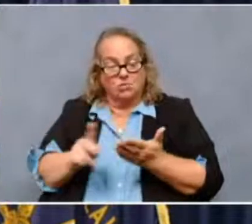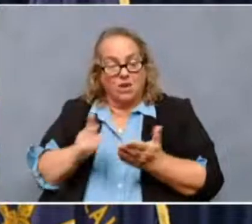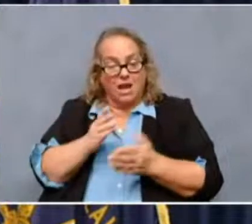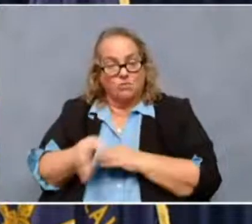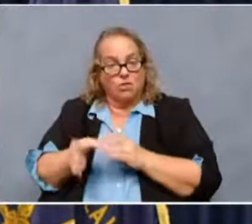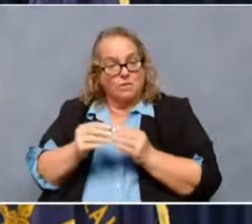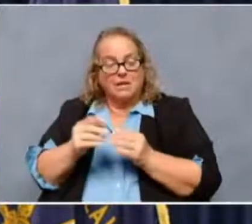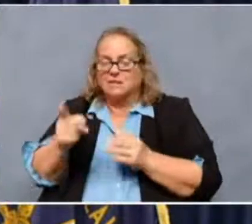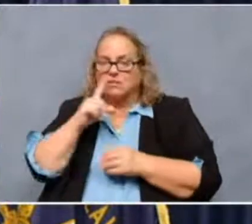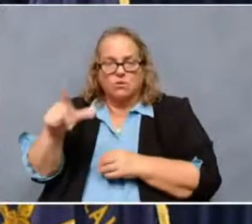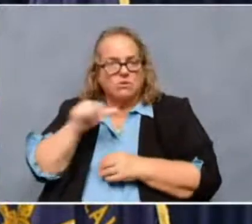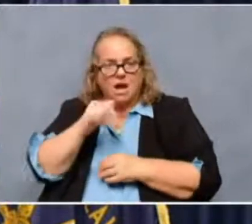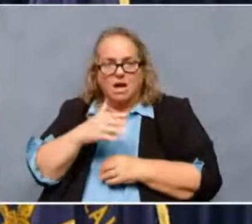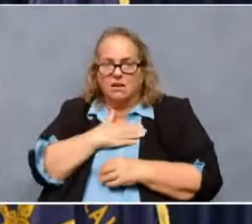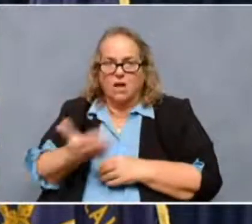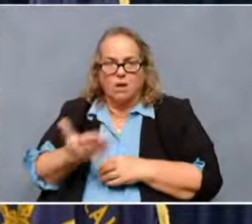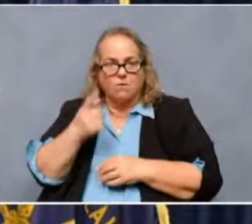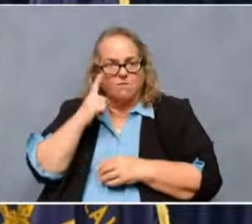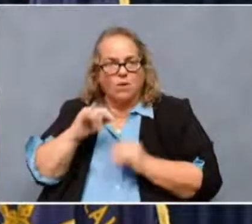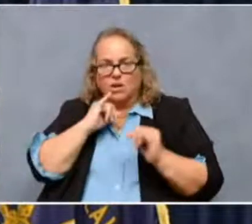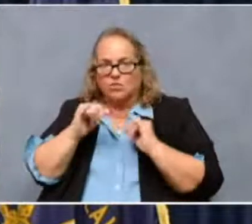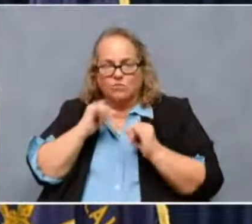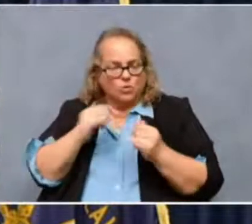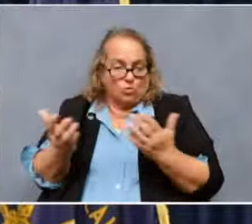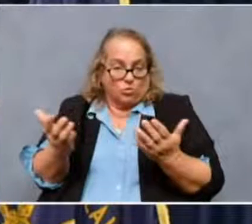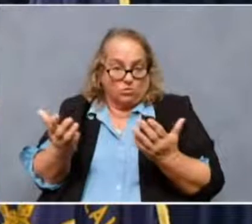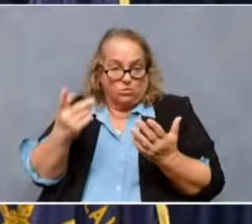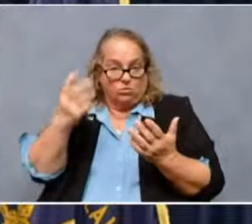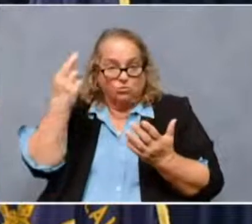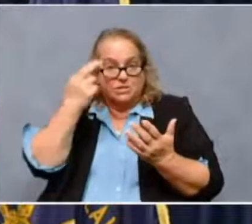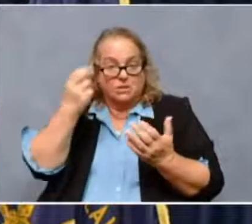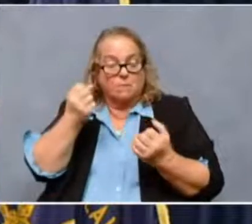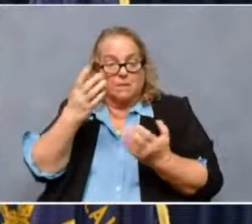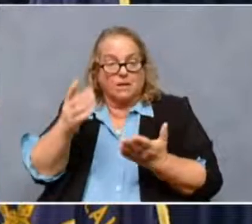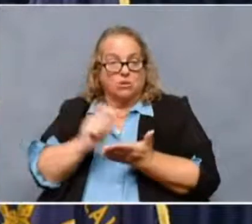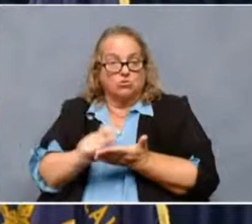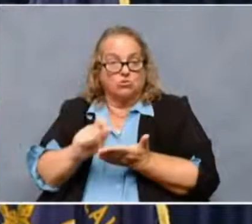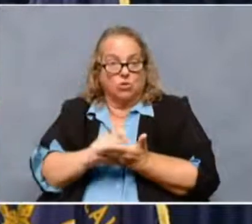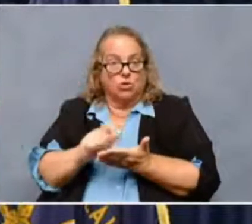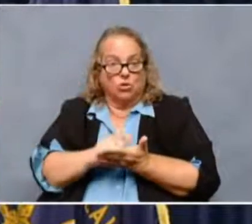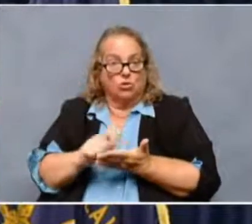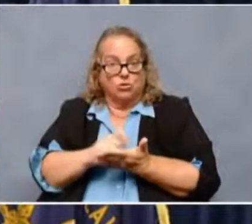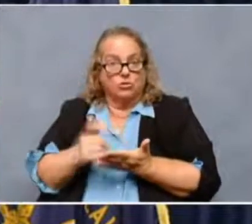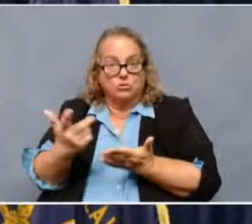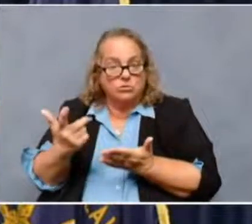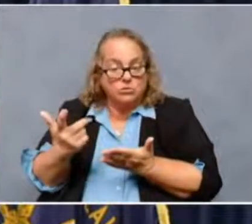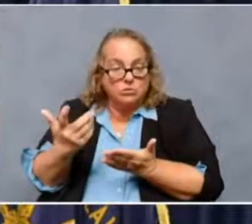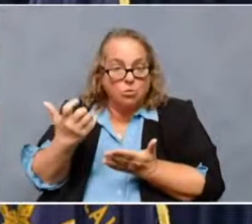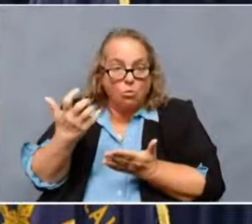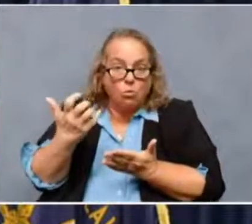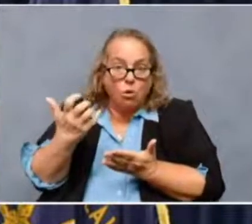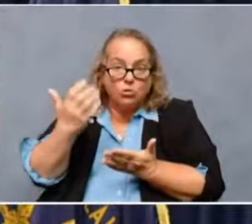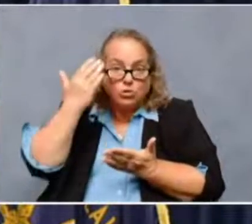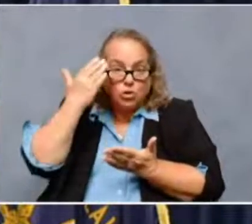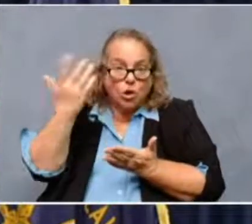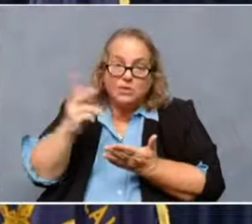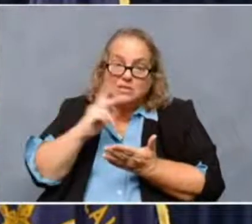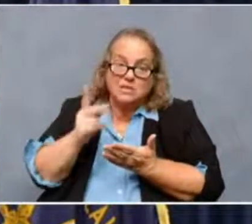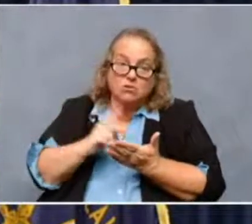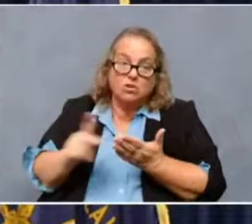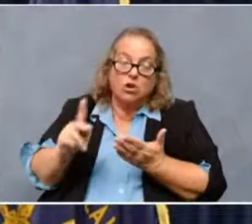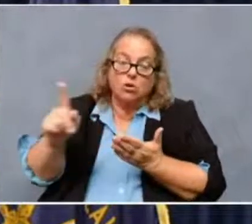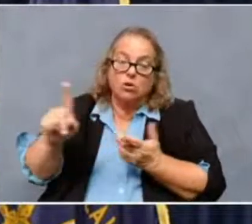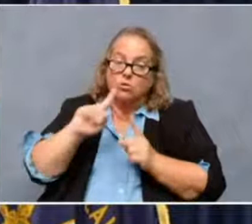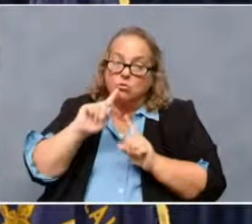available for an interview for whatever reason. And I know a lot of journalists have had issues getting a hold of cabinet secretaries or people in these